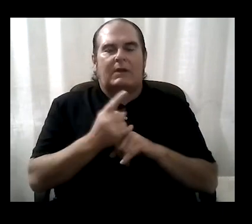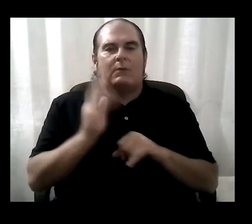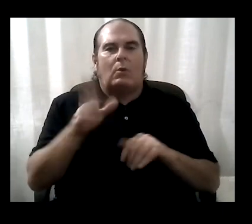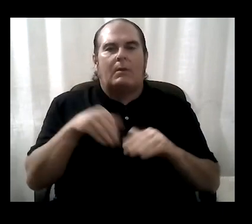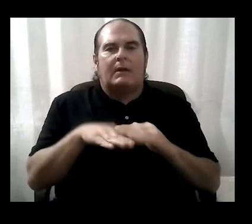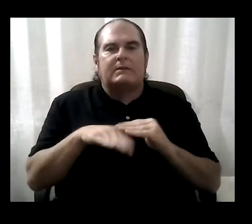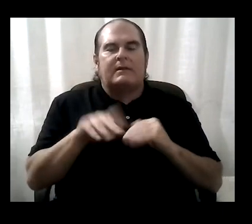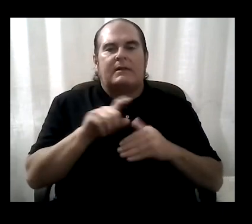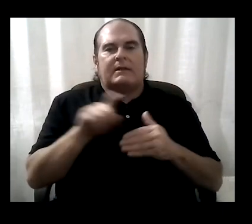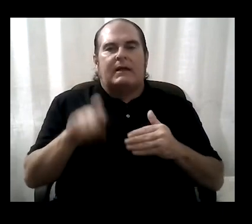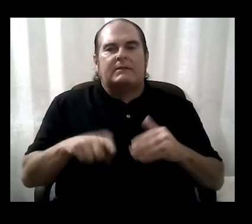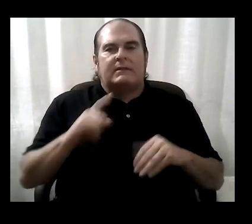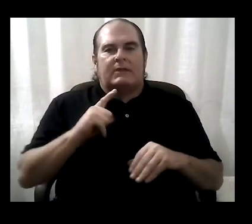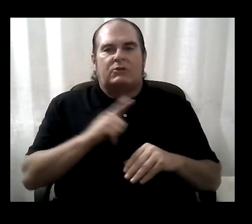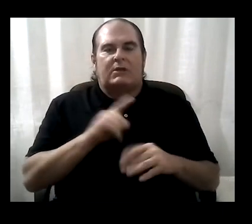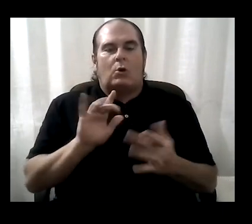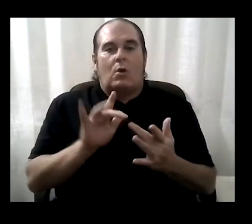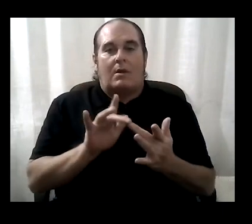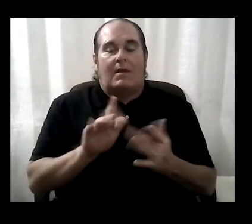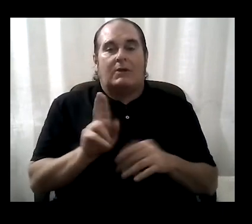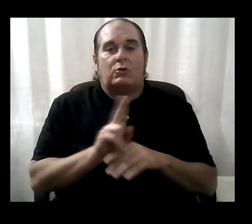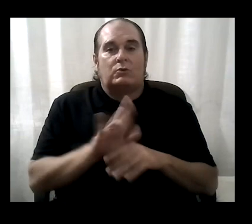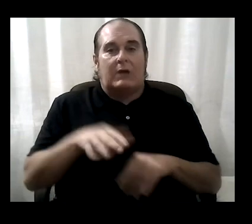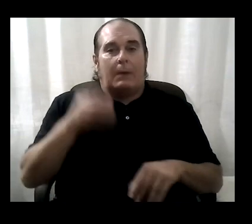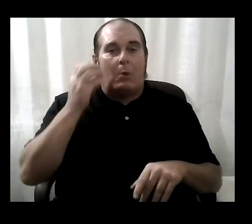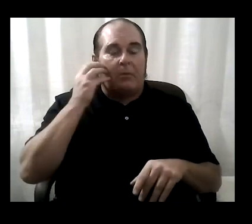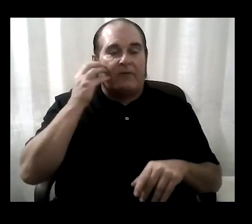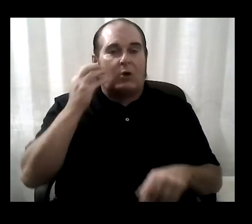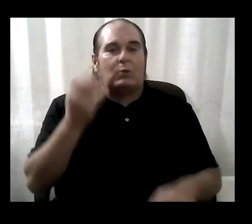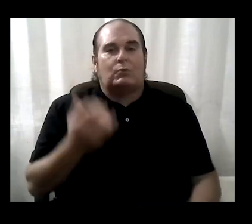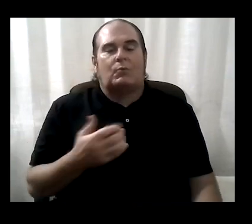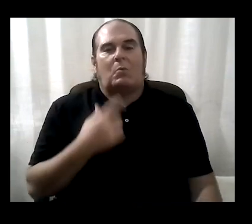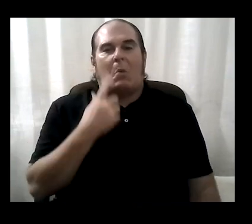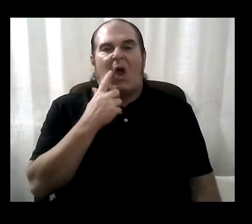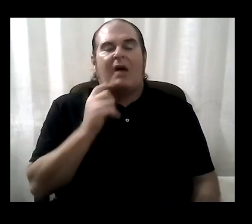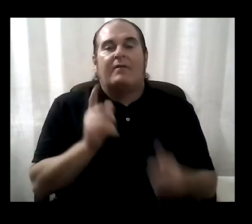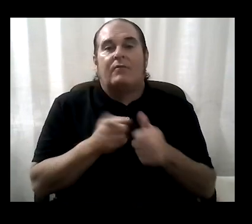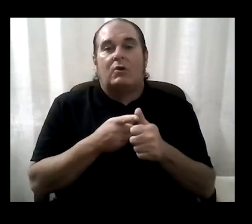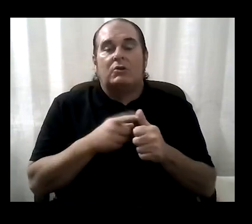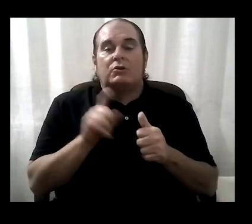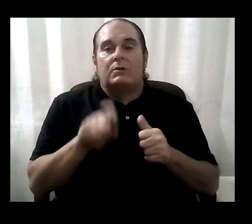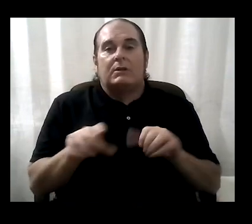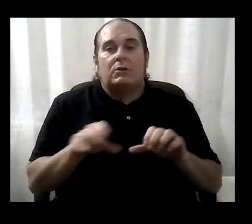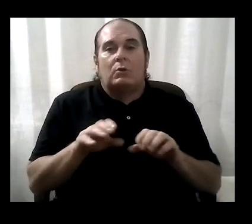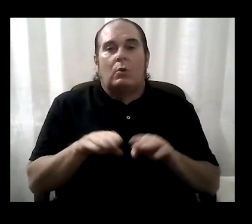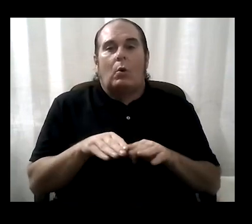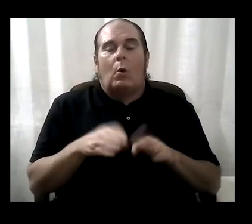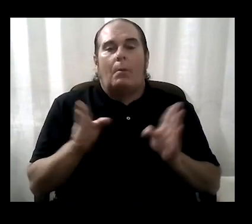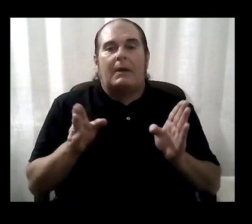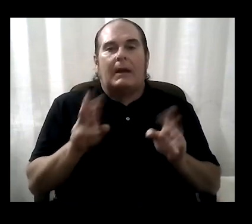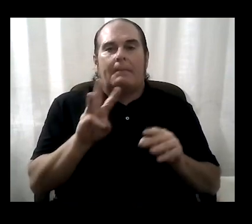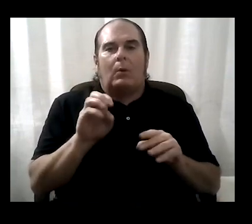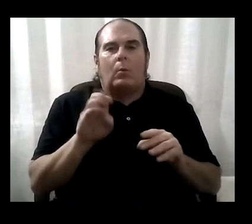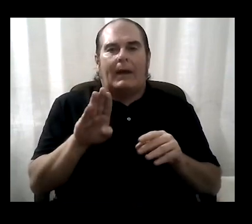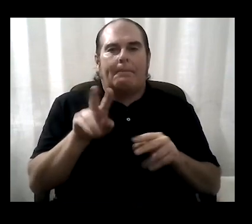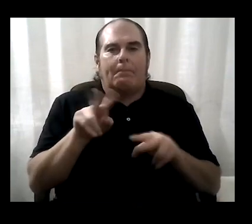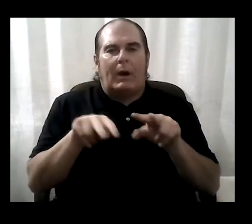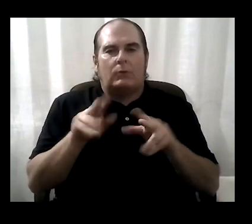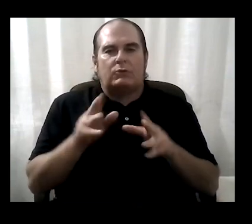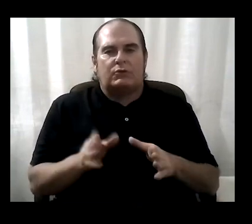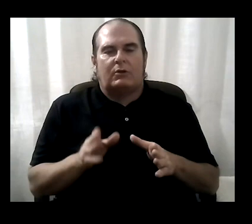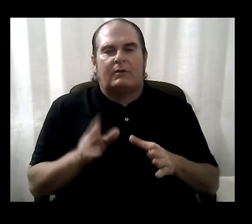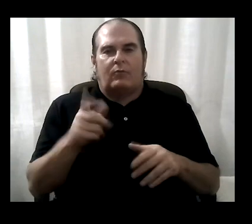the Texas legislature online using our mobile phone. The first thing you need to do is open up a web